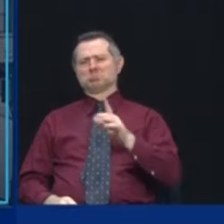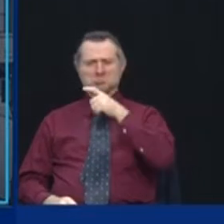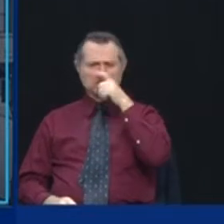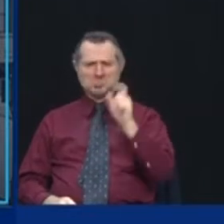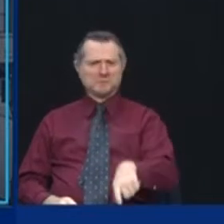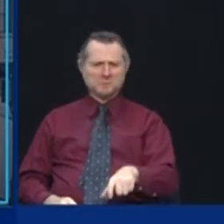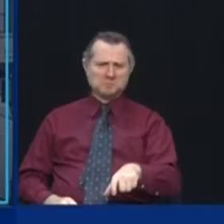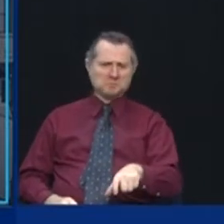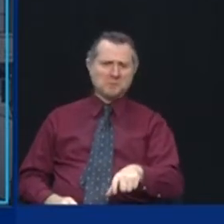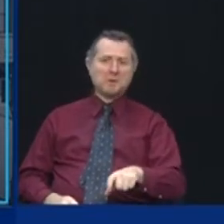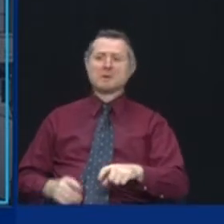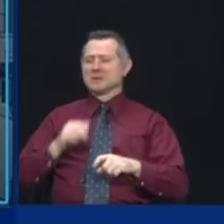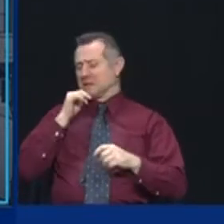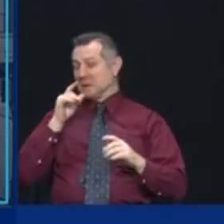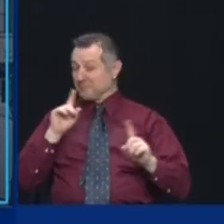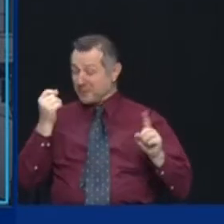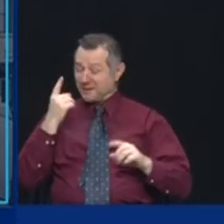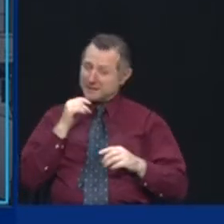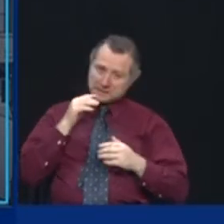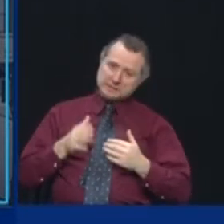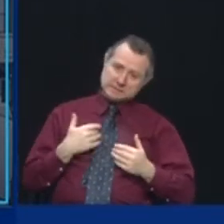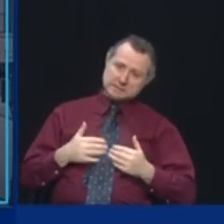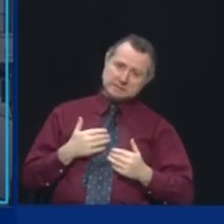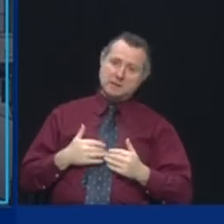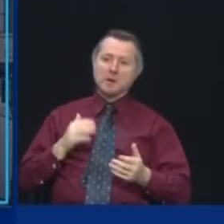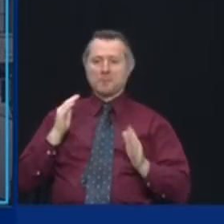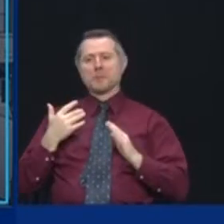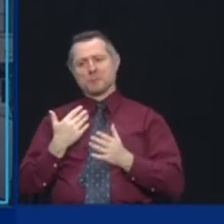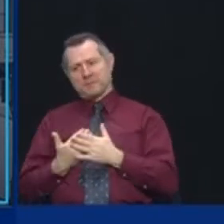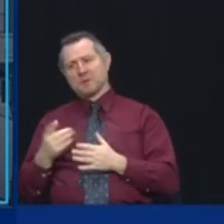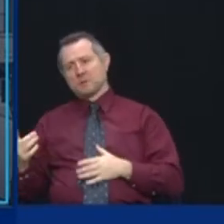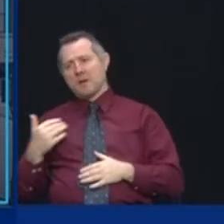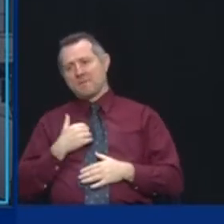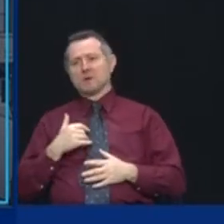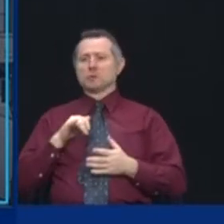the New York spirit, and it is the team spirit.